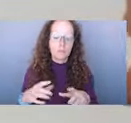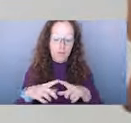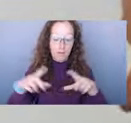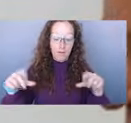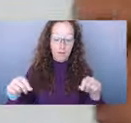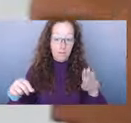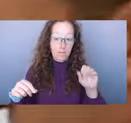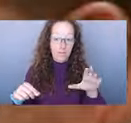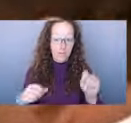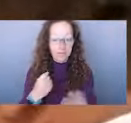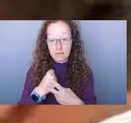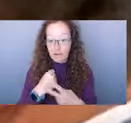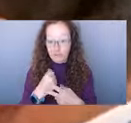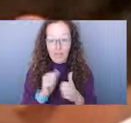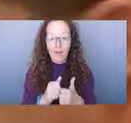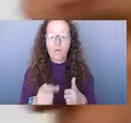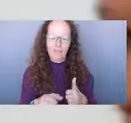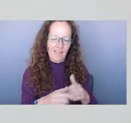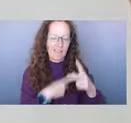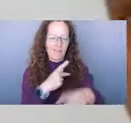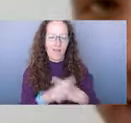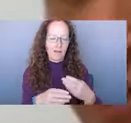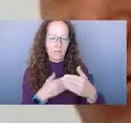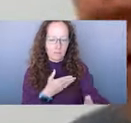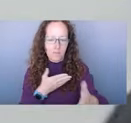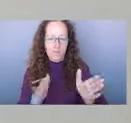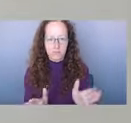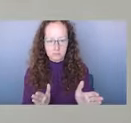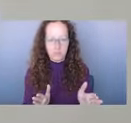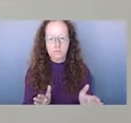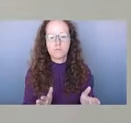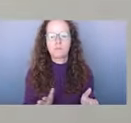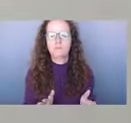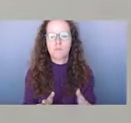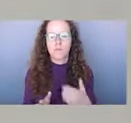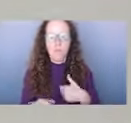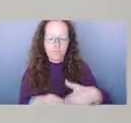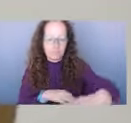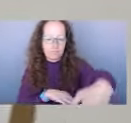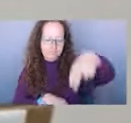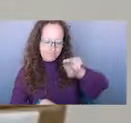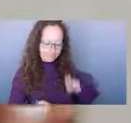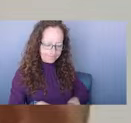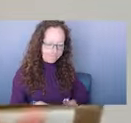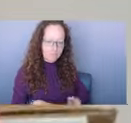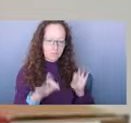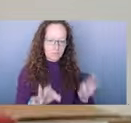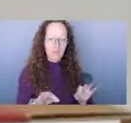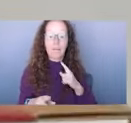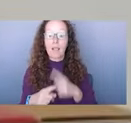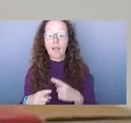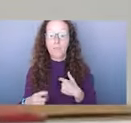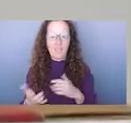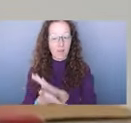seal the boxes through, but I wanted to go back to our chain of custody records, right? Those documents that we can trace those ballots all the way